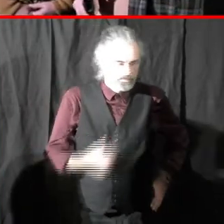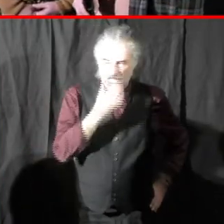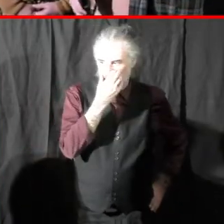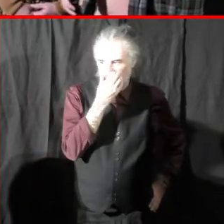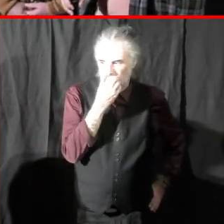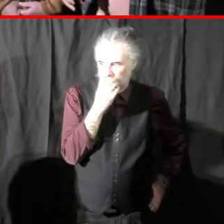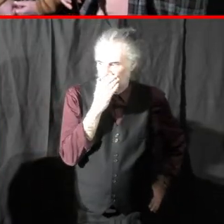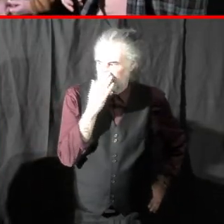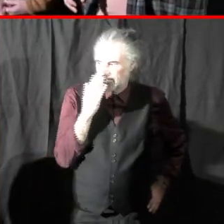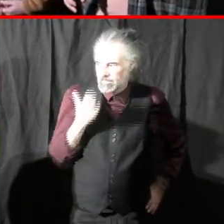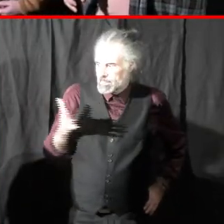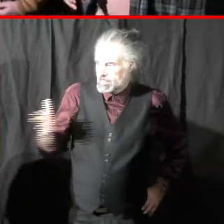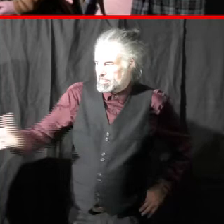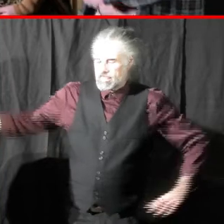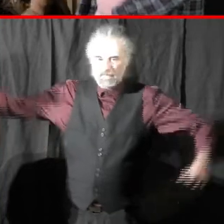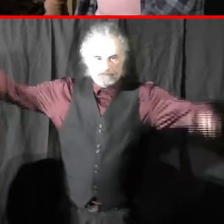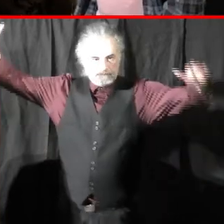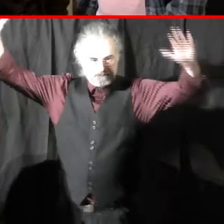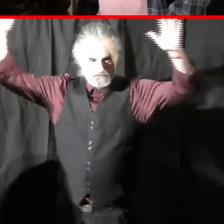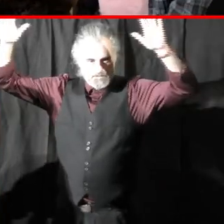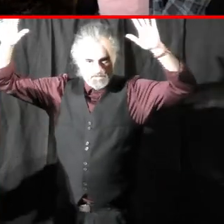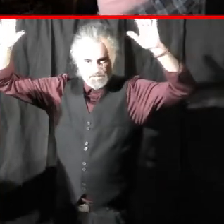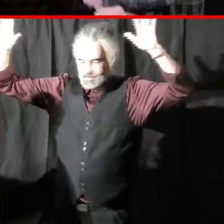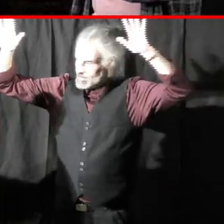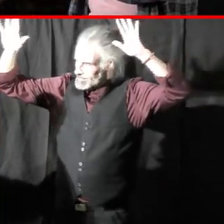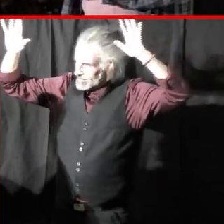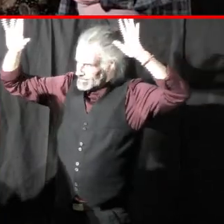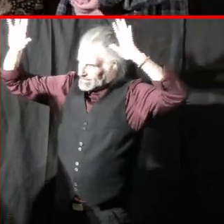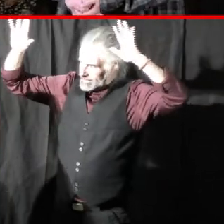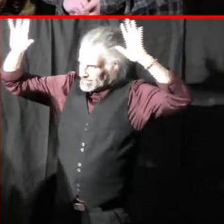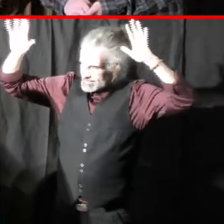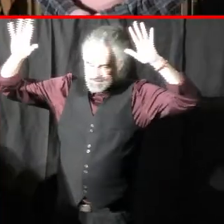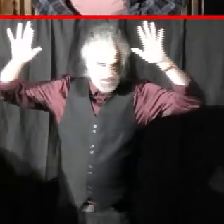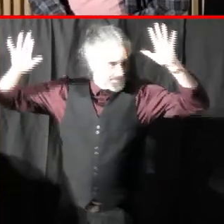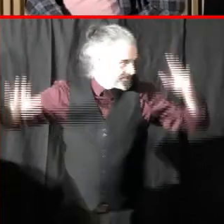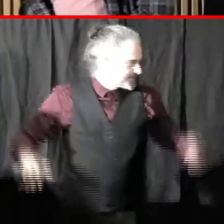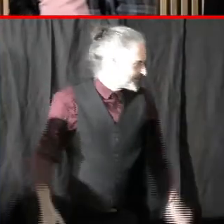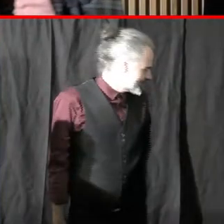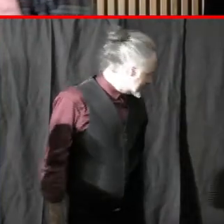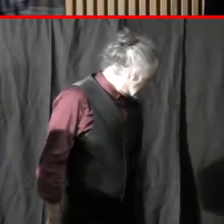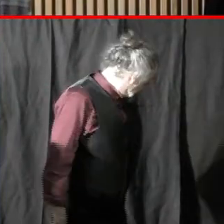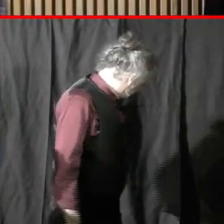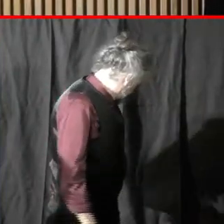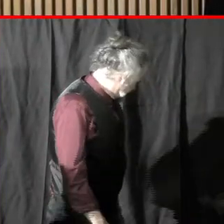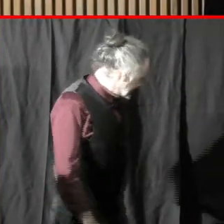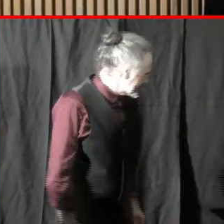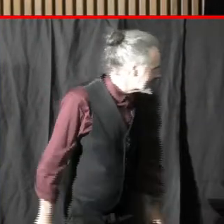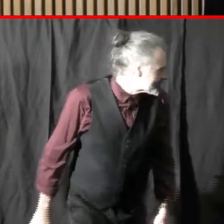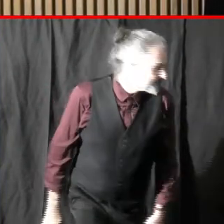And let's give these two a big round of applause too. Thank you. Thank you so much. Thank you.